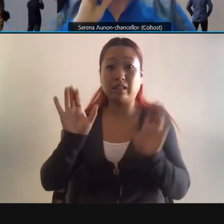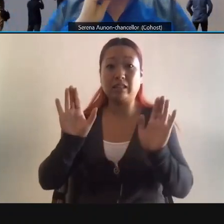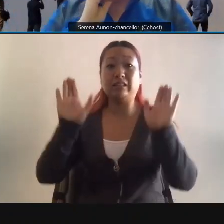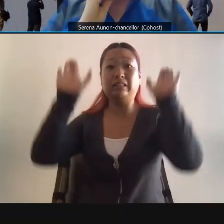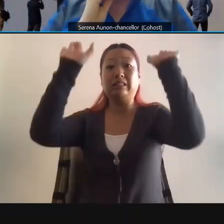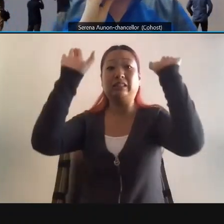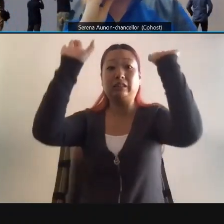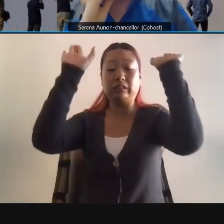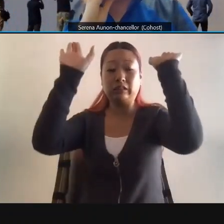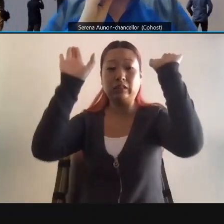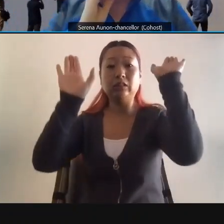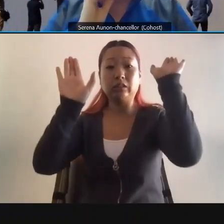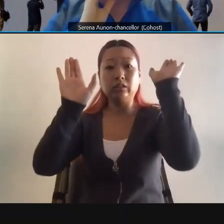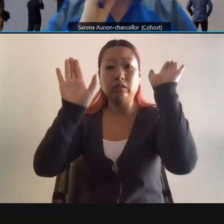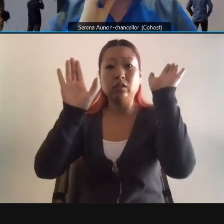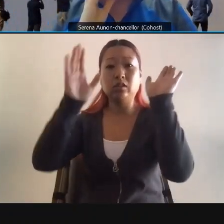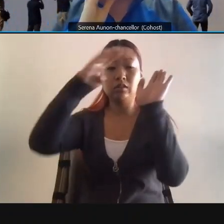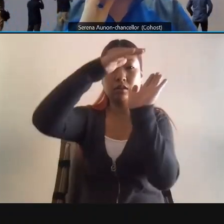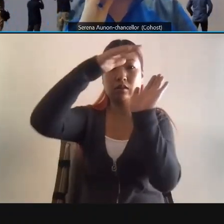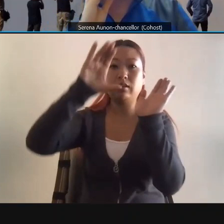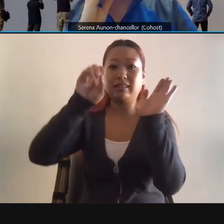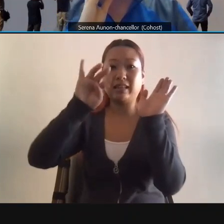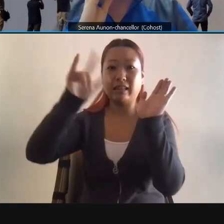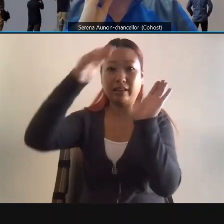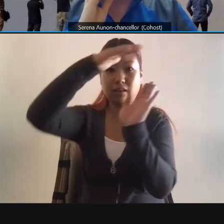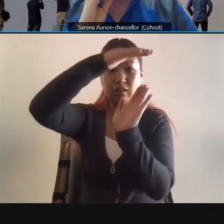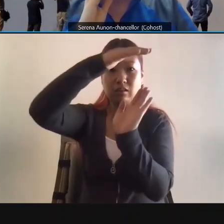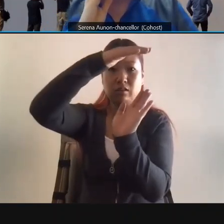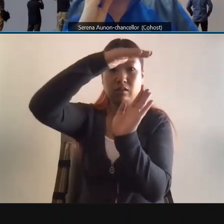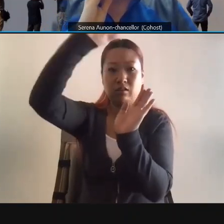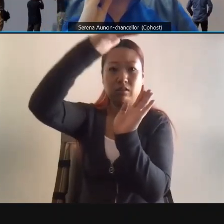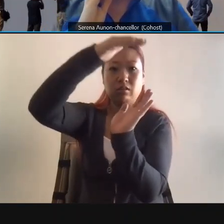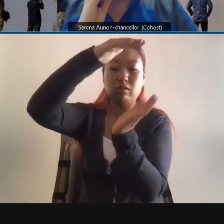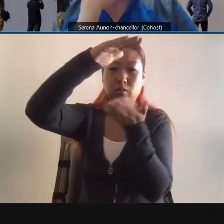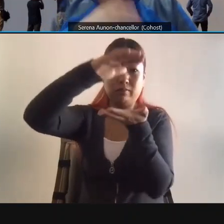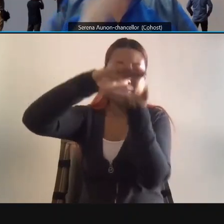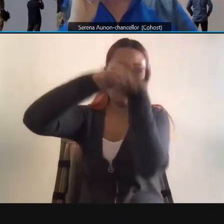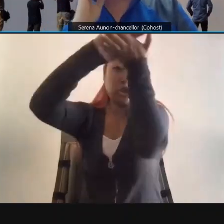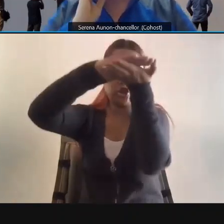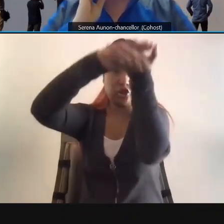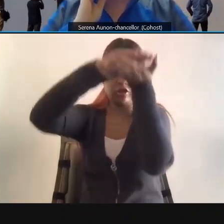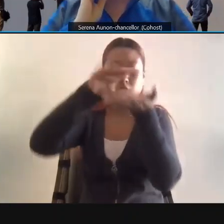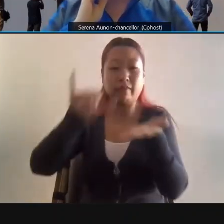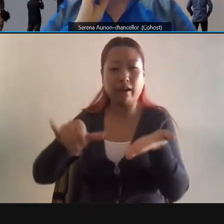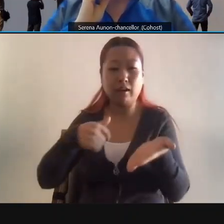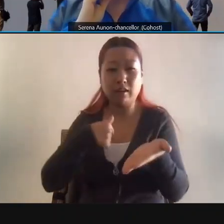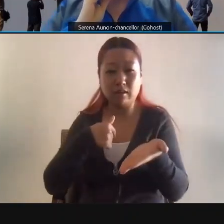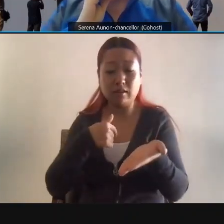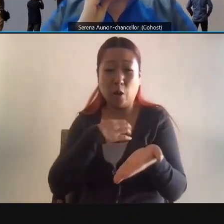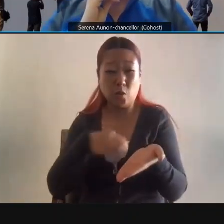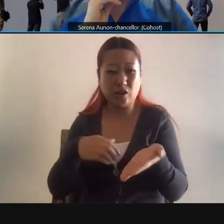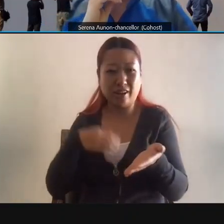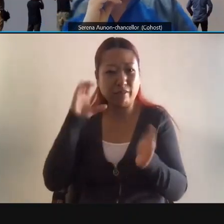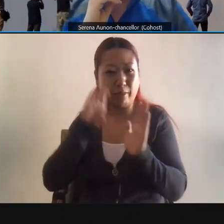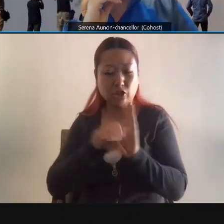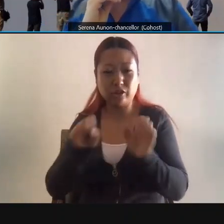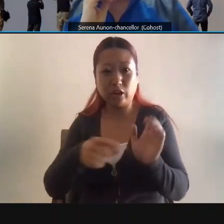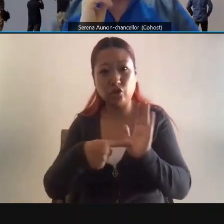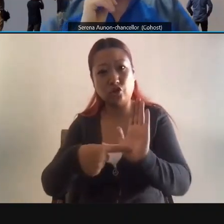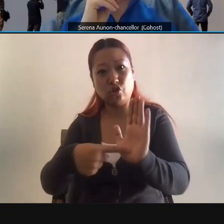on board the ISS. We actually train on this when we get up there. Wish I had a picture I could show you, but it is